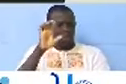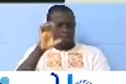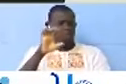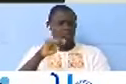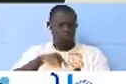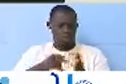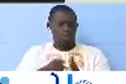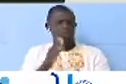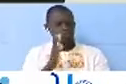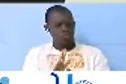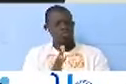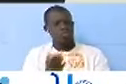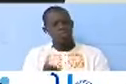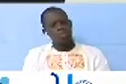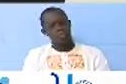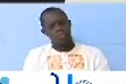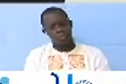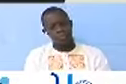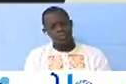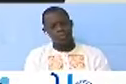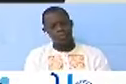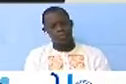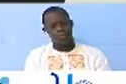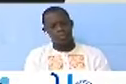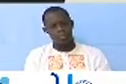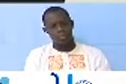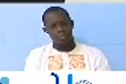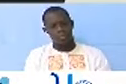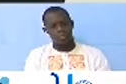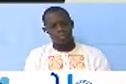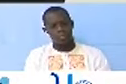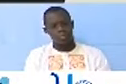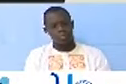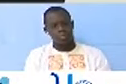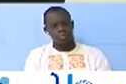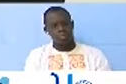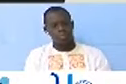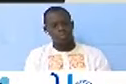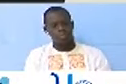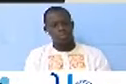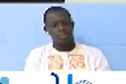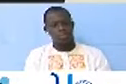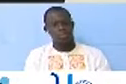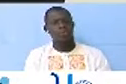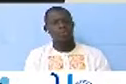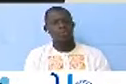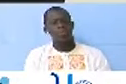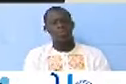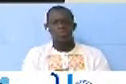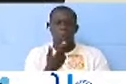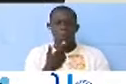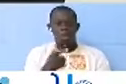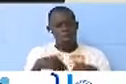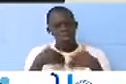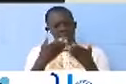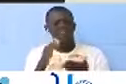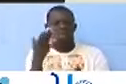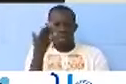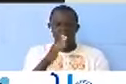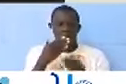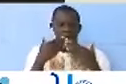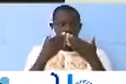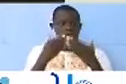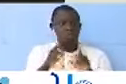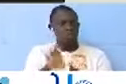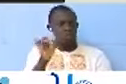muluwa tinyalti pour ka kuma soto balo fo TRRC nyati ngola jam. That's true. Or to give any information which will